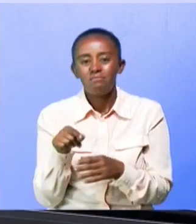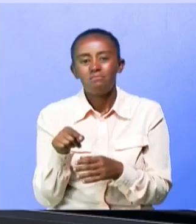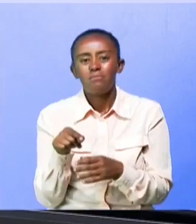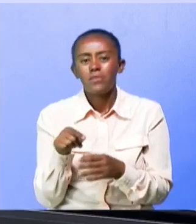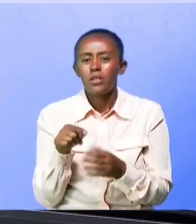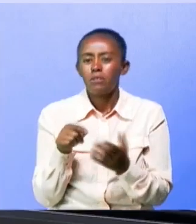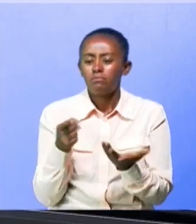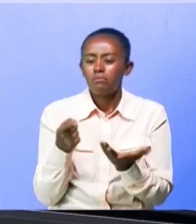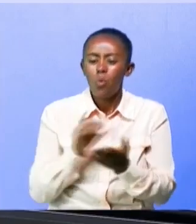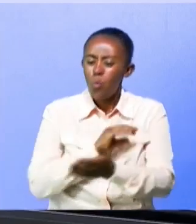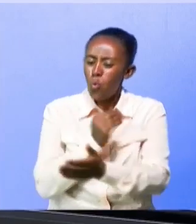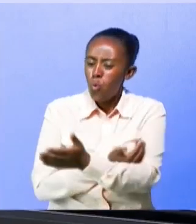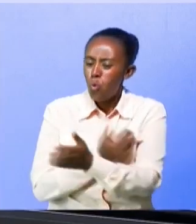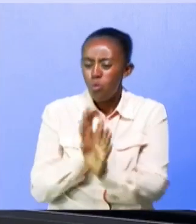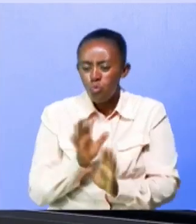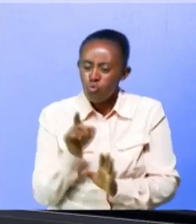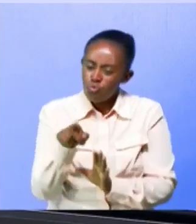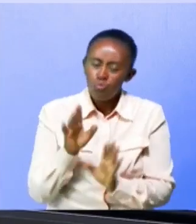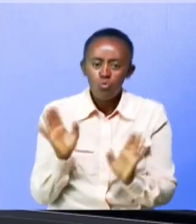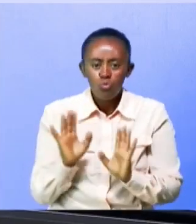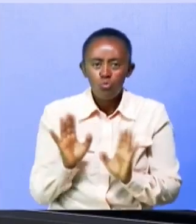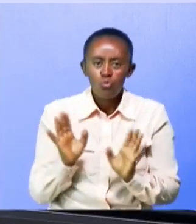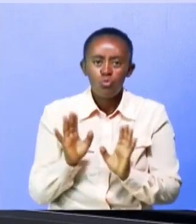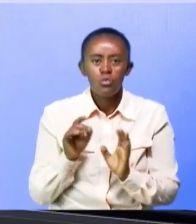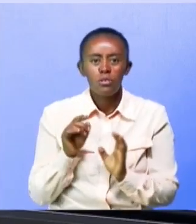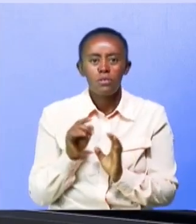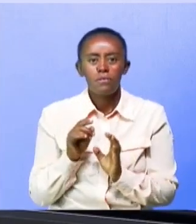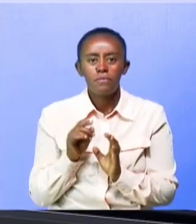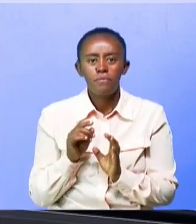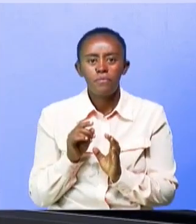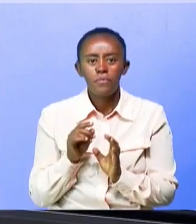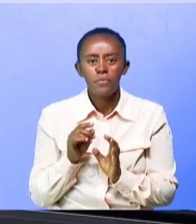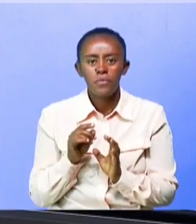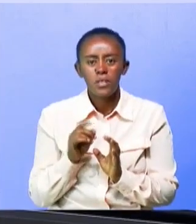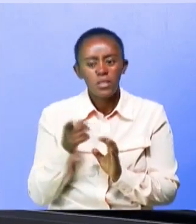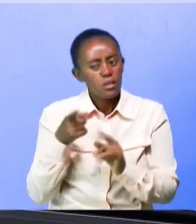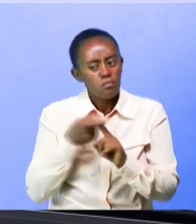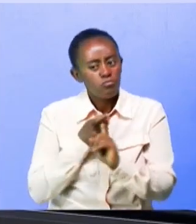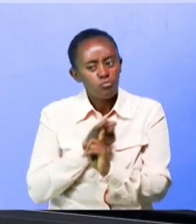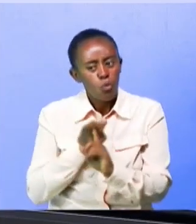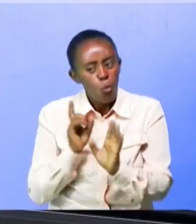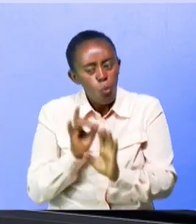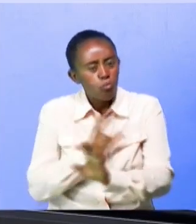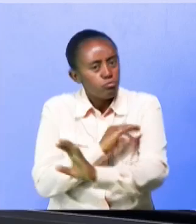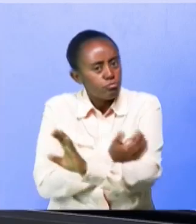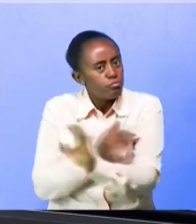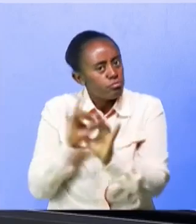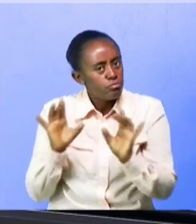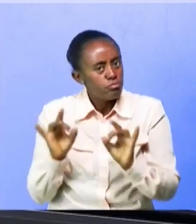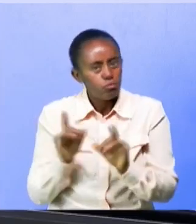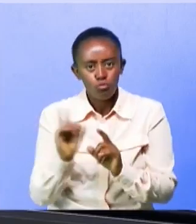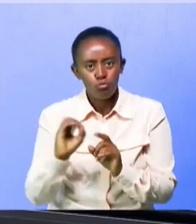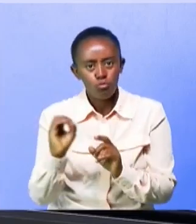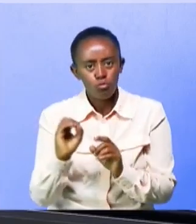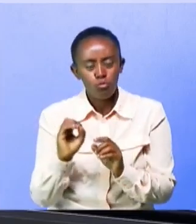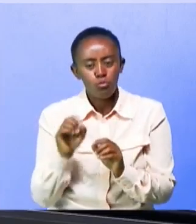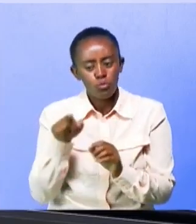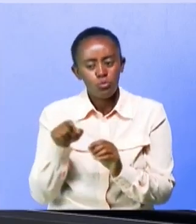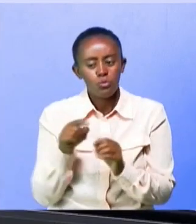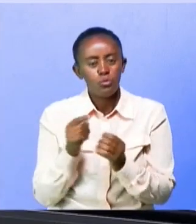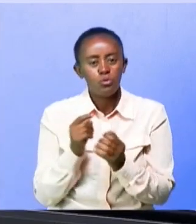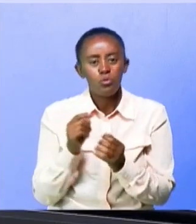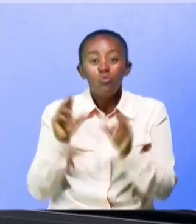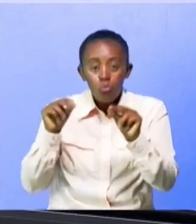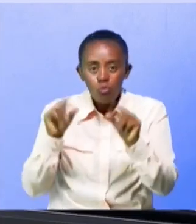too much of your energy, and then, no, you can't deserve to this mechanic part of the field and engaging yourself in such a